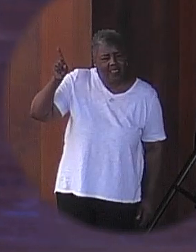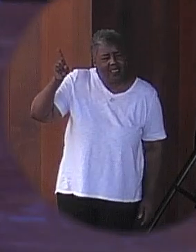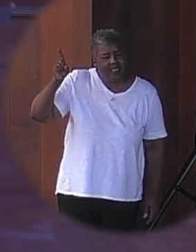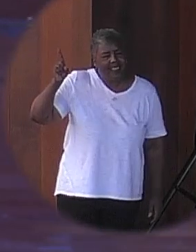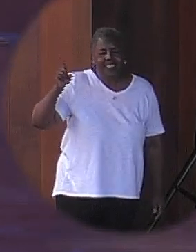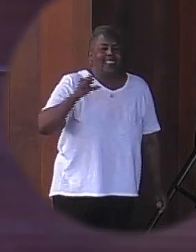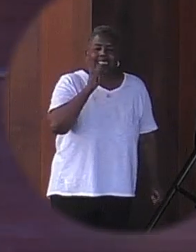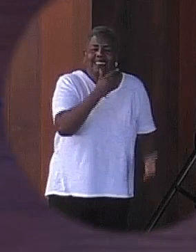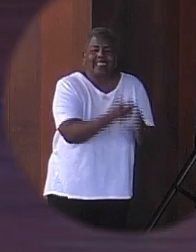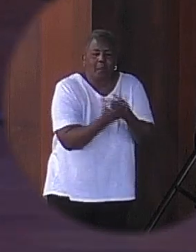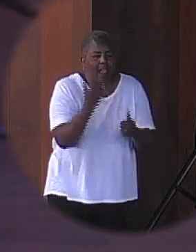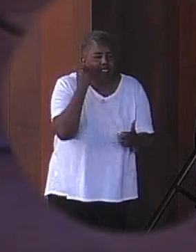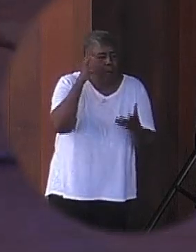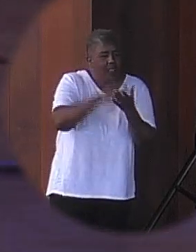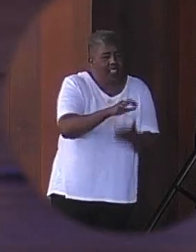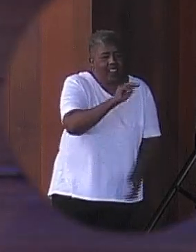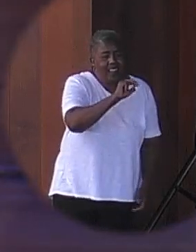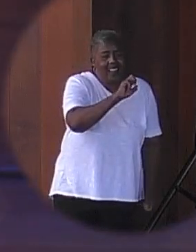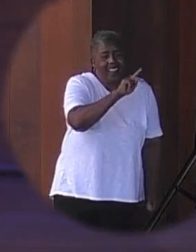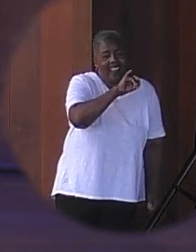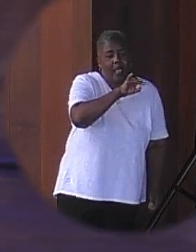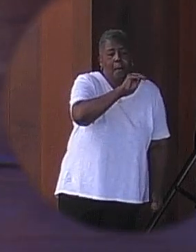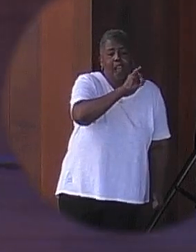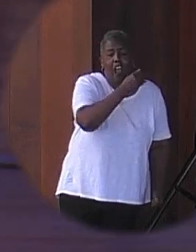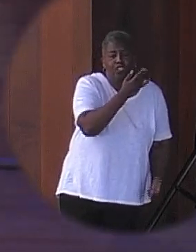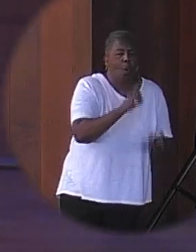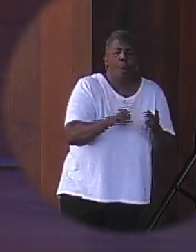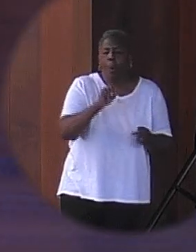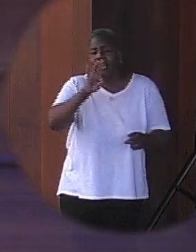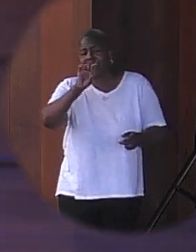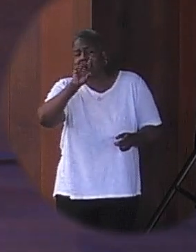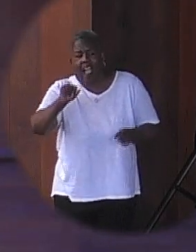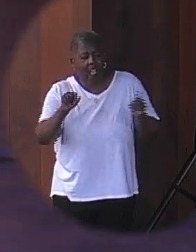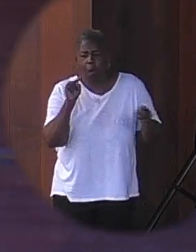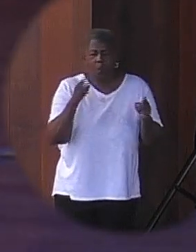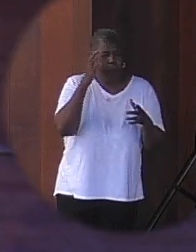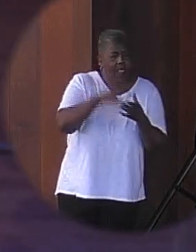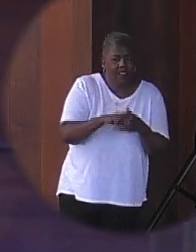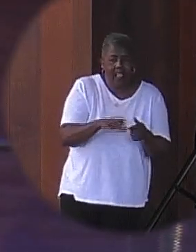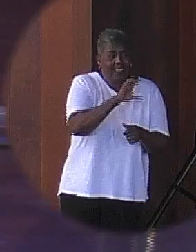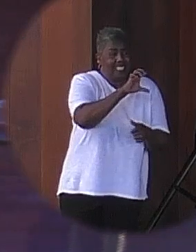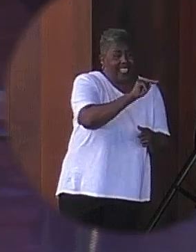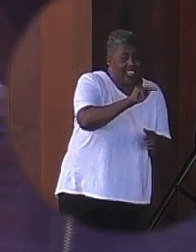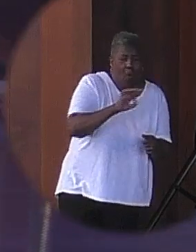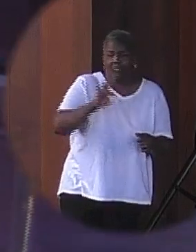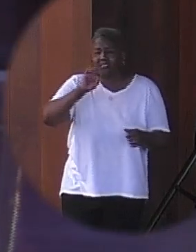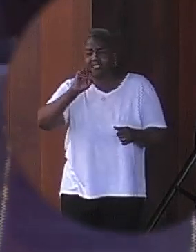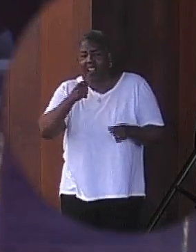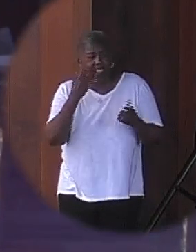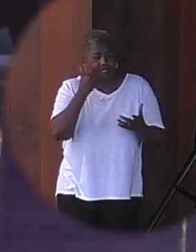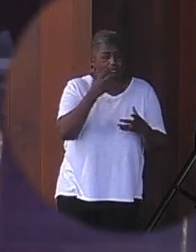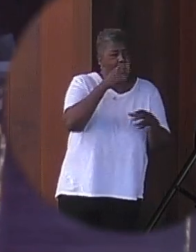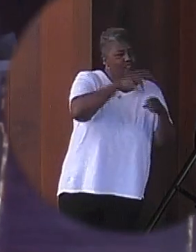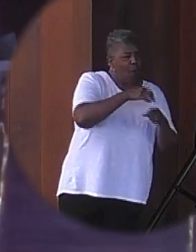It's not whether I believe Nicki Minaj or the FDA. It's not whether I believe CNN or Fox. It's not whether I voted for